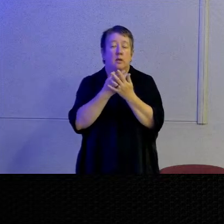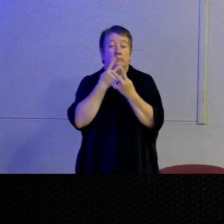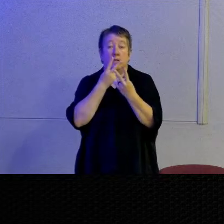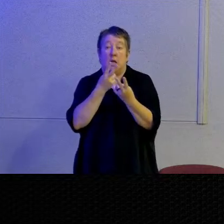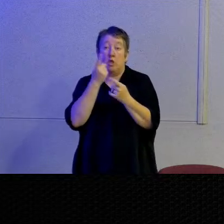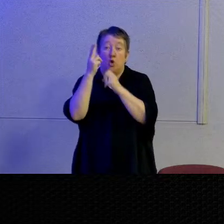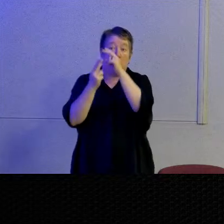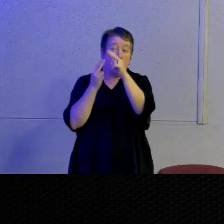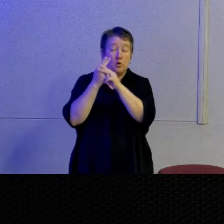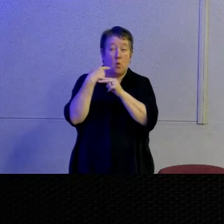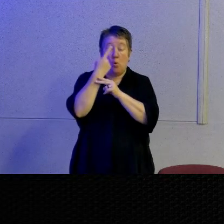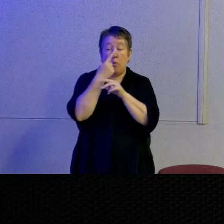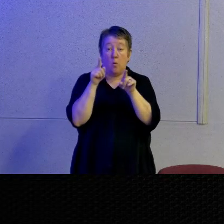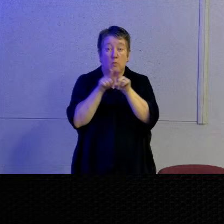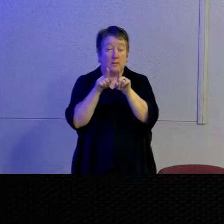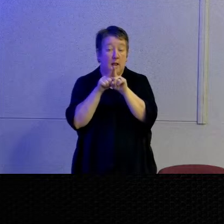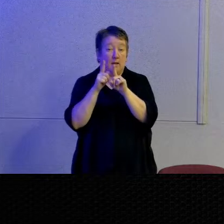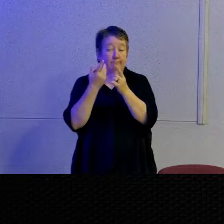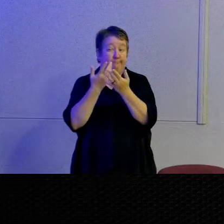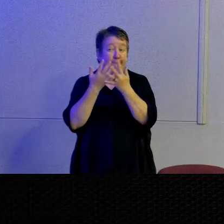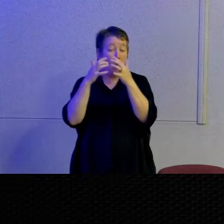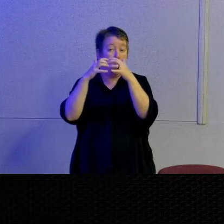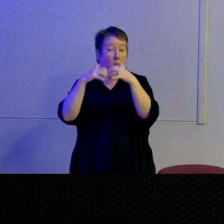it might collapse.